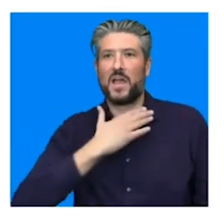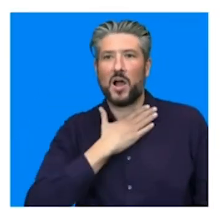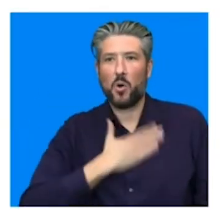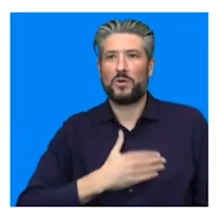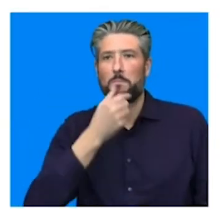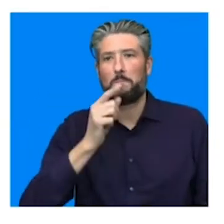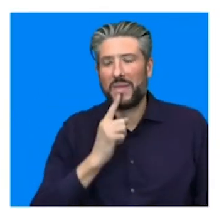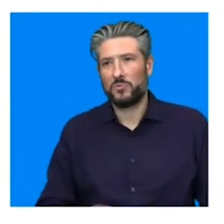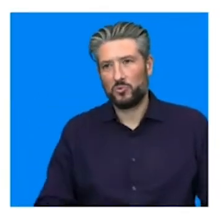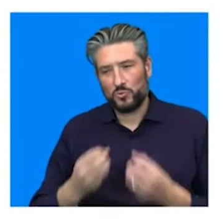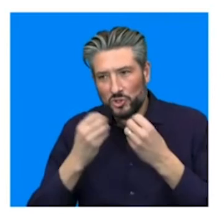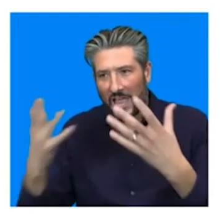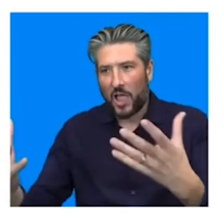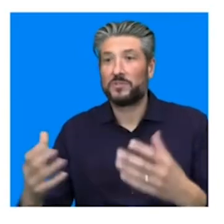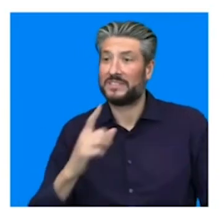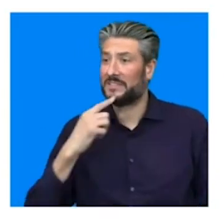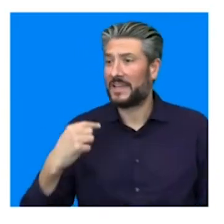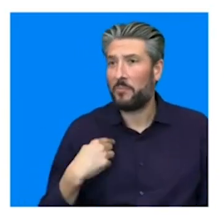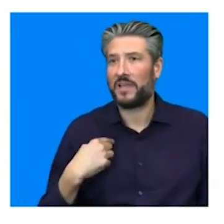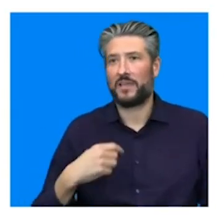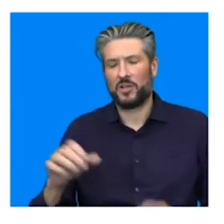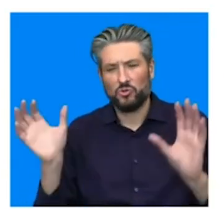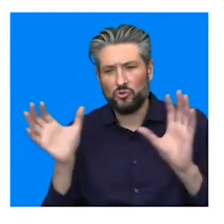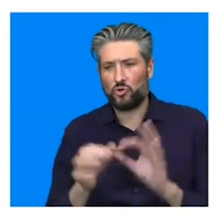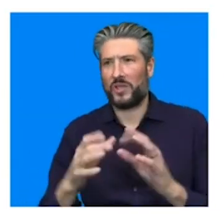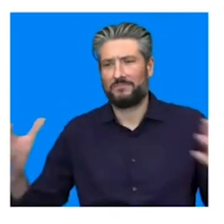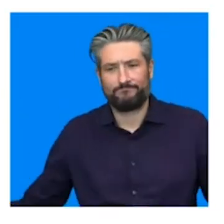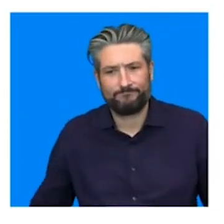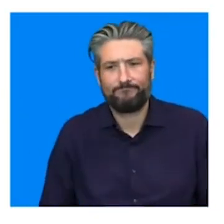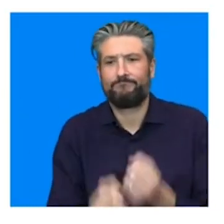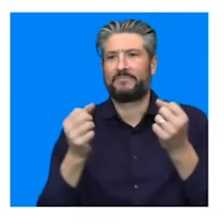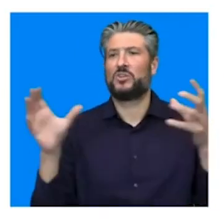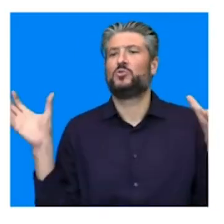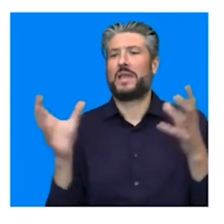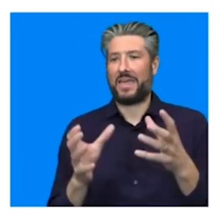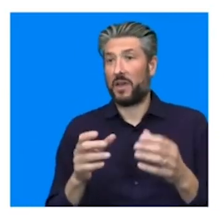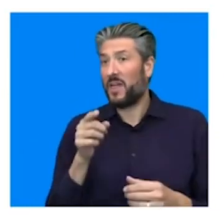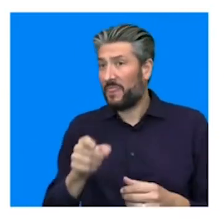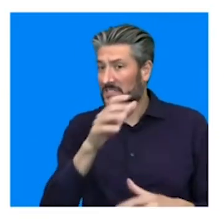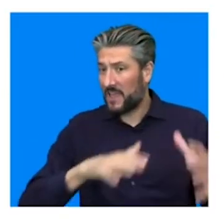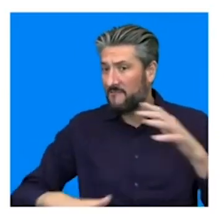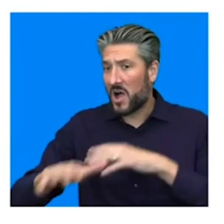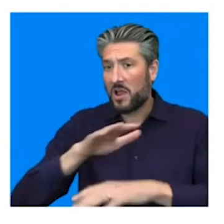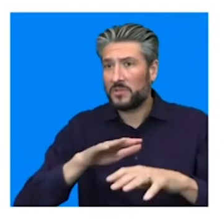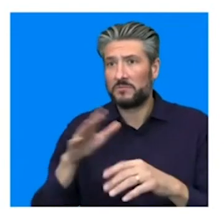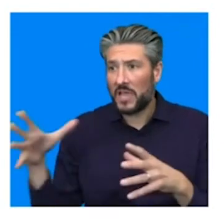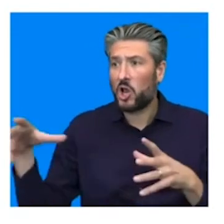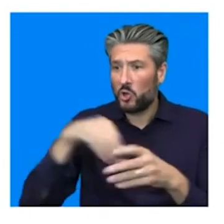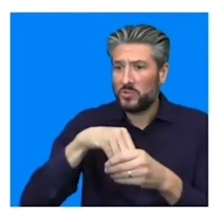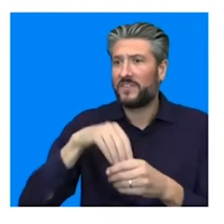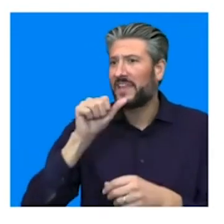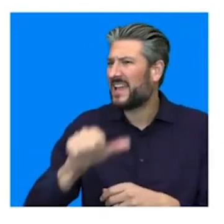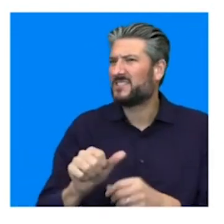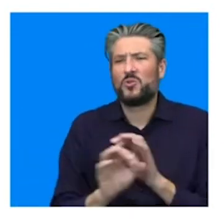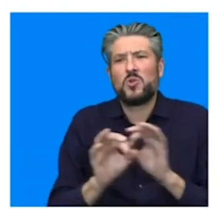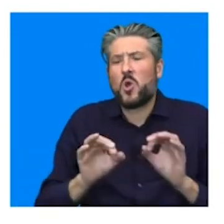Tell me about it. You know, let's join up. Let's join forces. It's not an environment where it's non-inclusive, and we want it to be a secret club where everyone